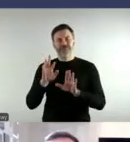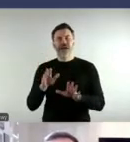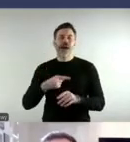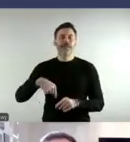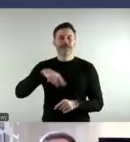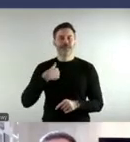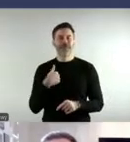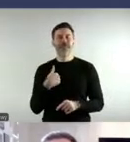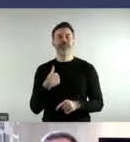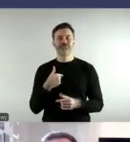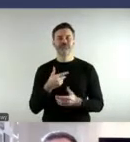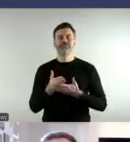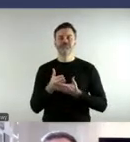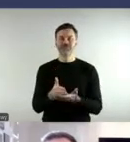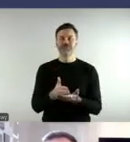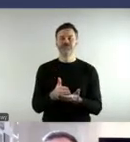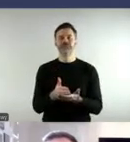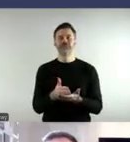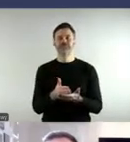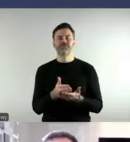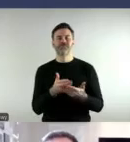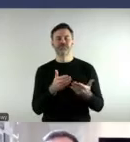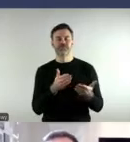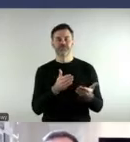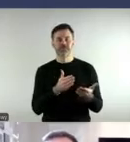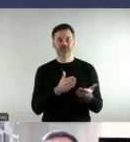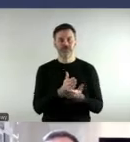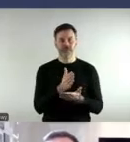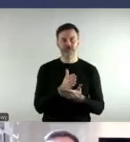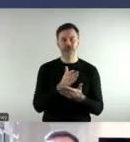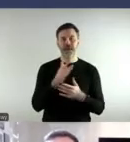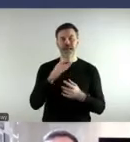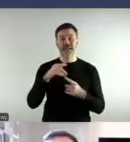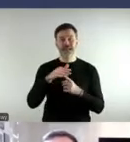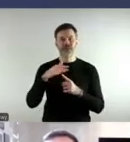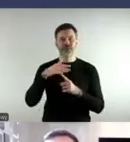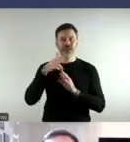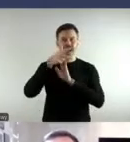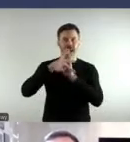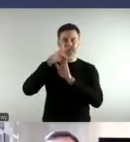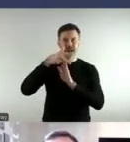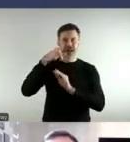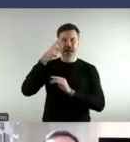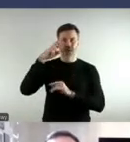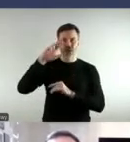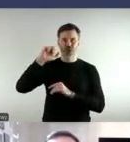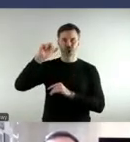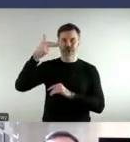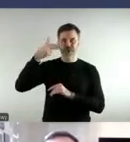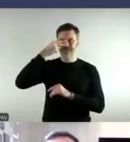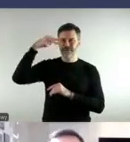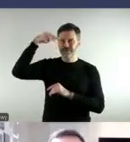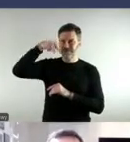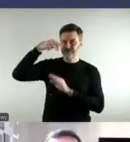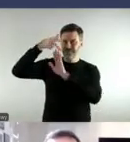So what we had as the administration, we supported especially the provision of accommodation and a drone. The